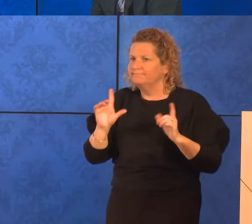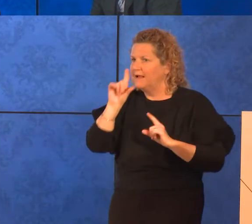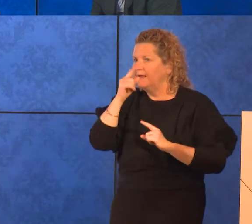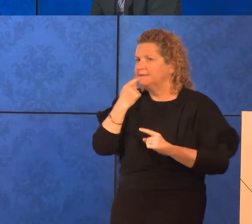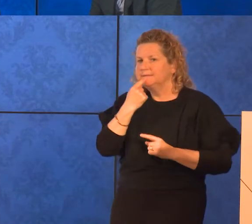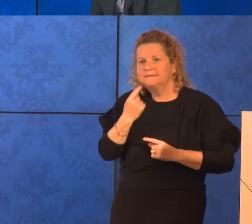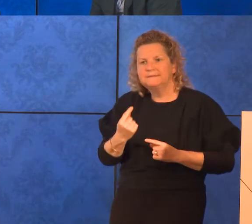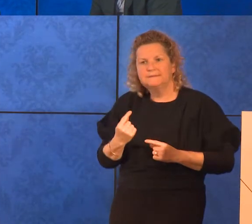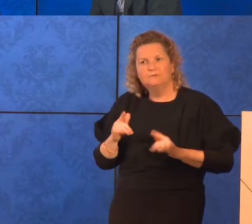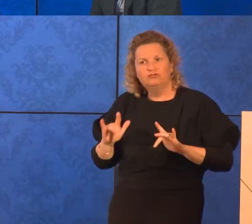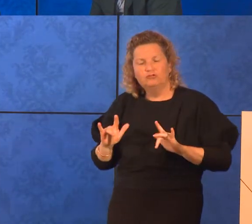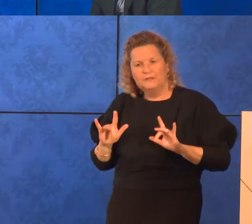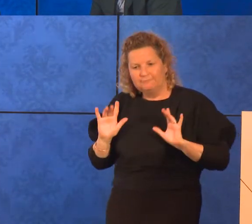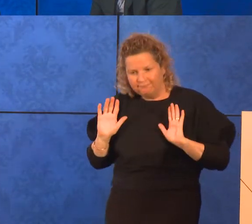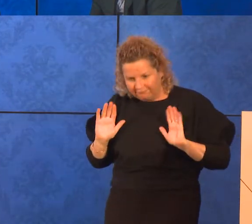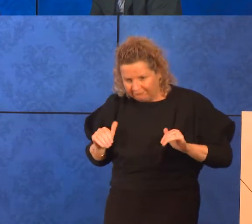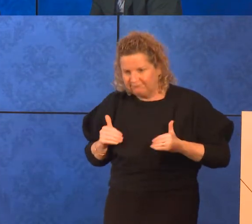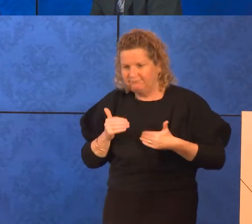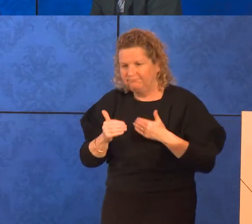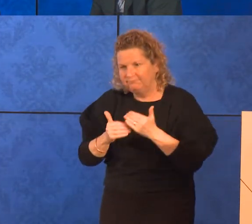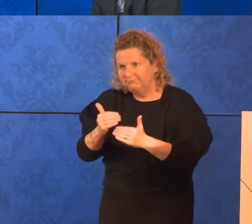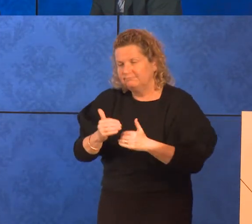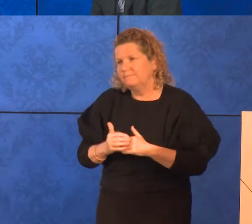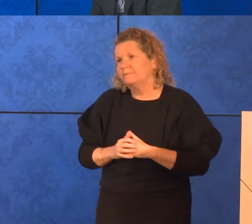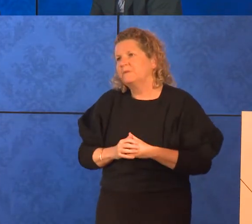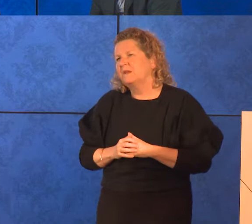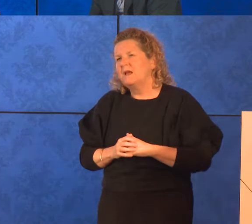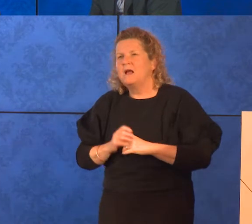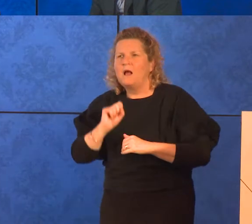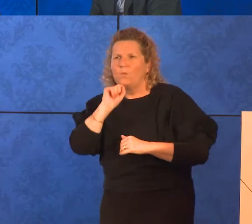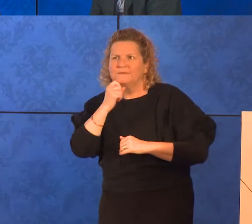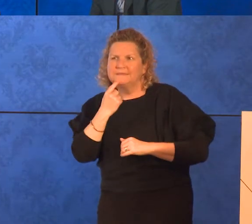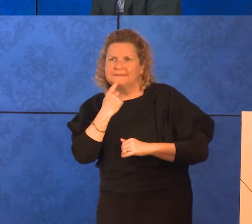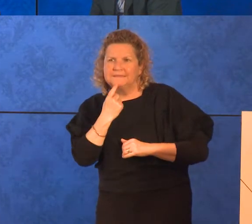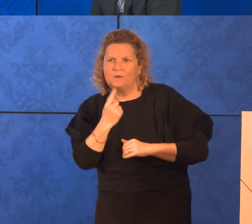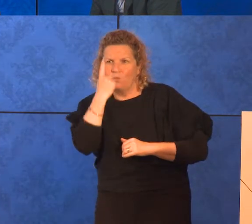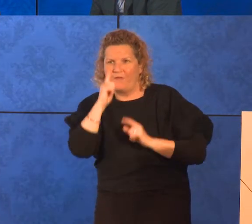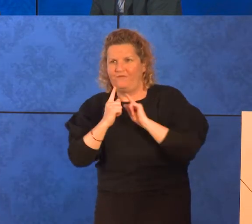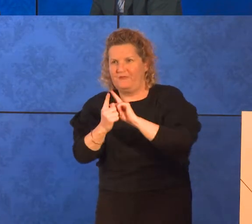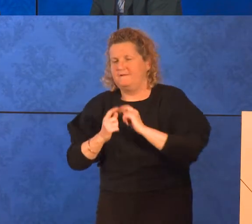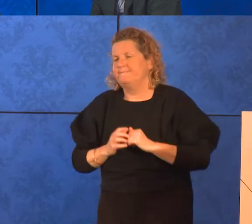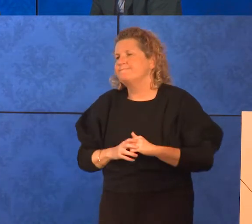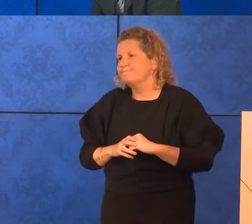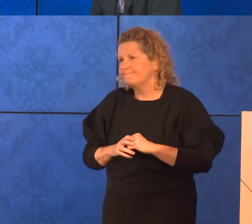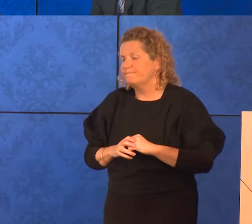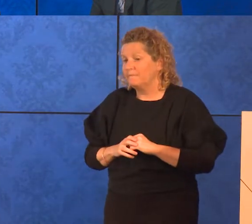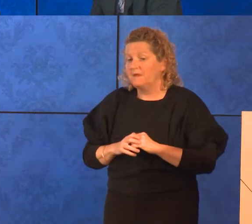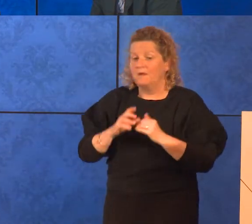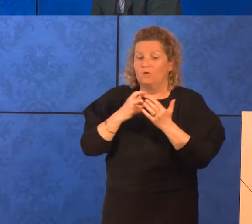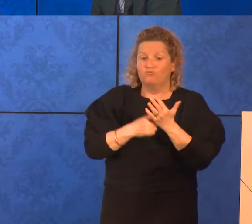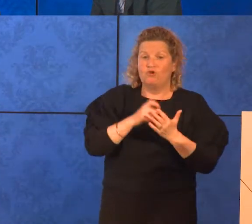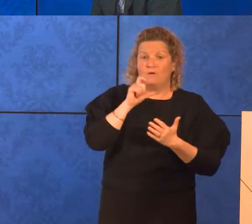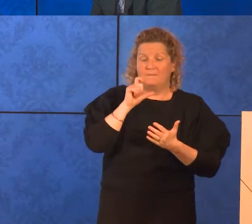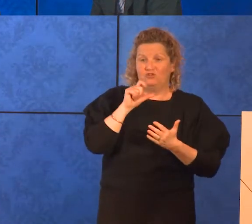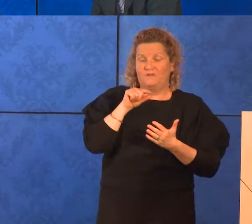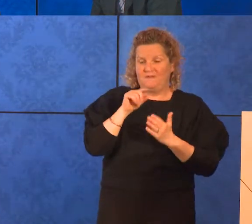I think one thing I would say is that the Royal Commissioner did take a